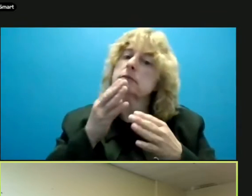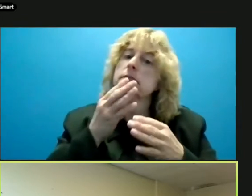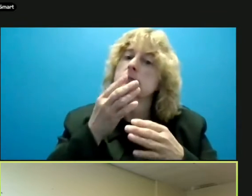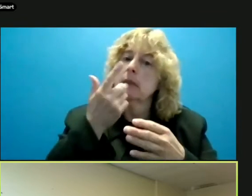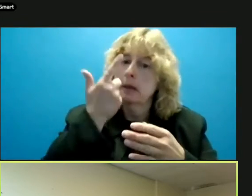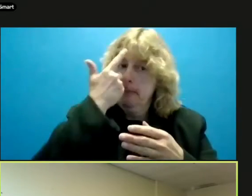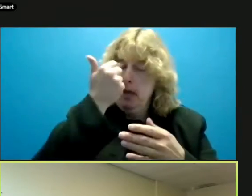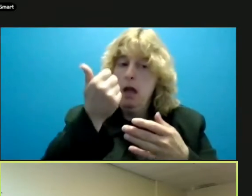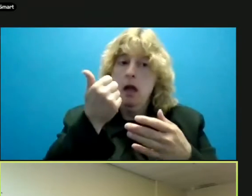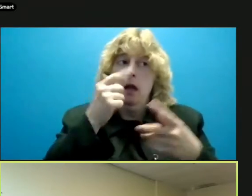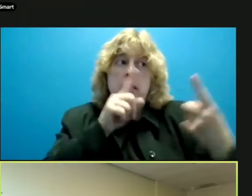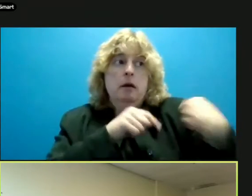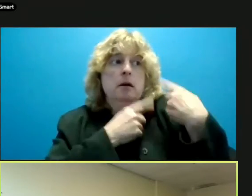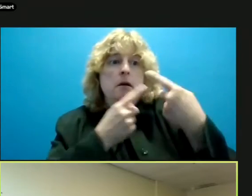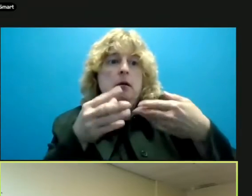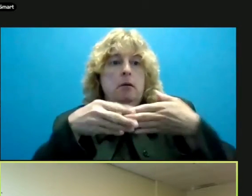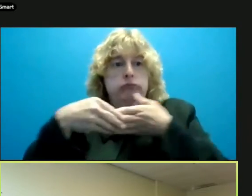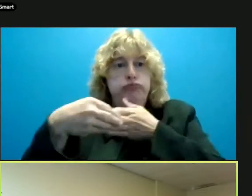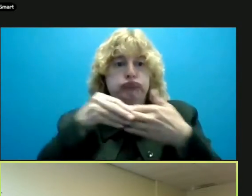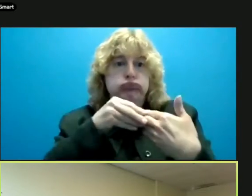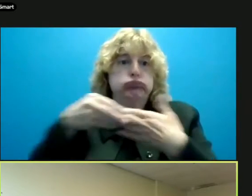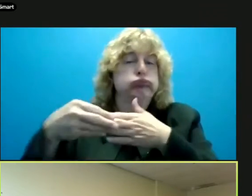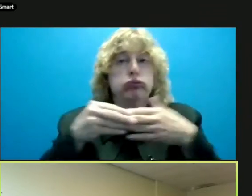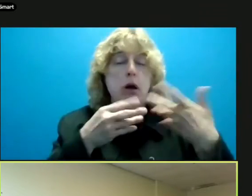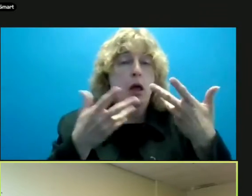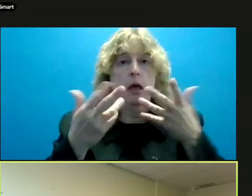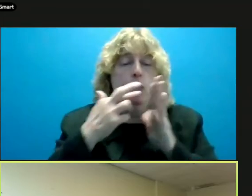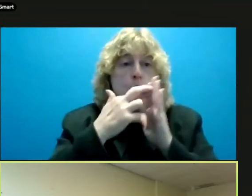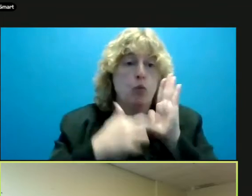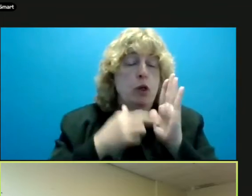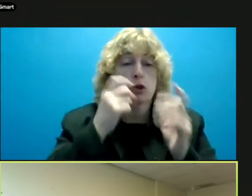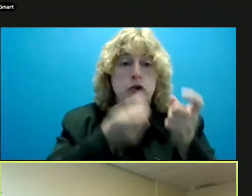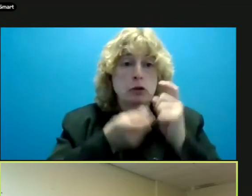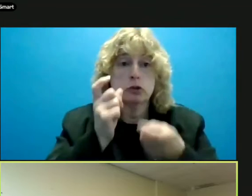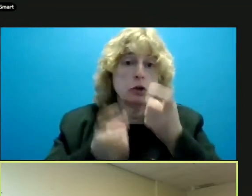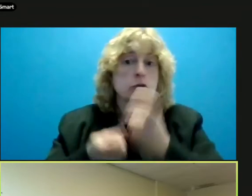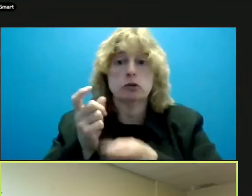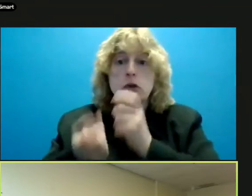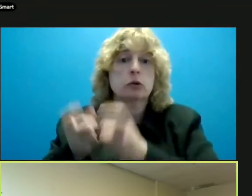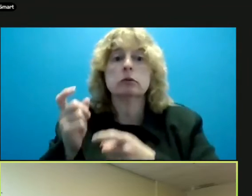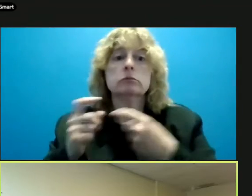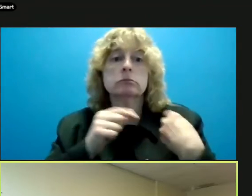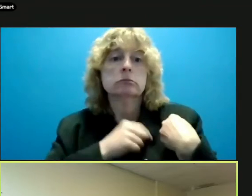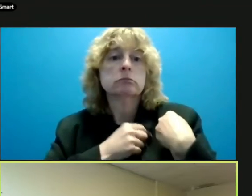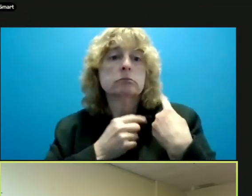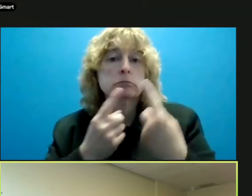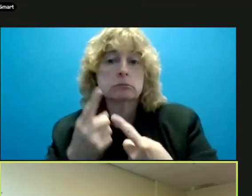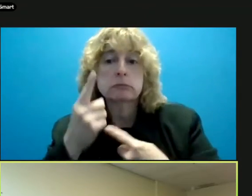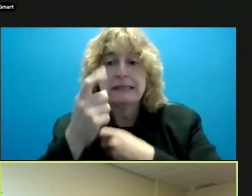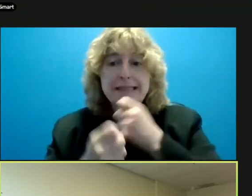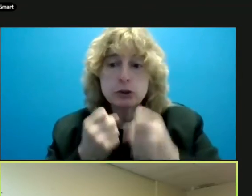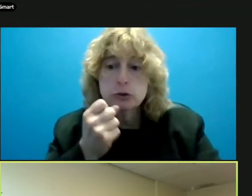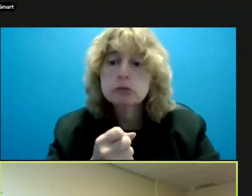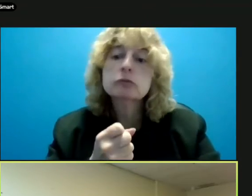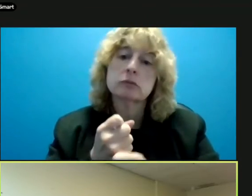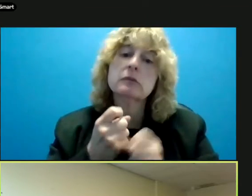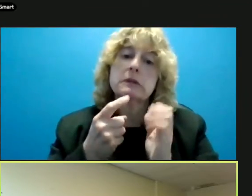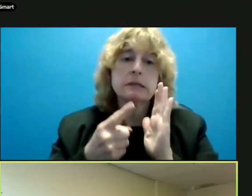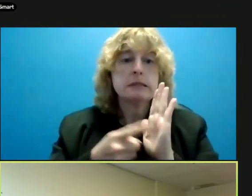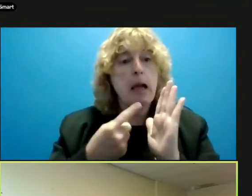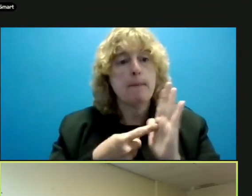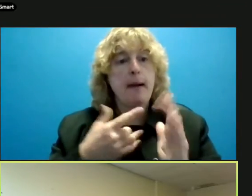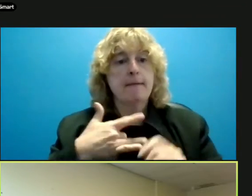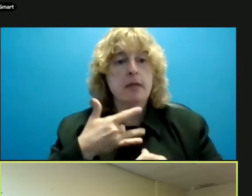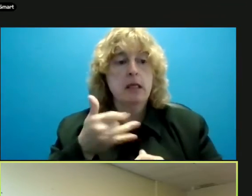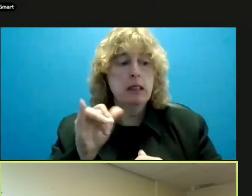so fluid and the rules have changed so regularly over the last year that sometimes it feels like